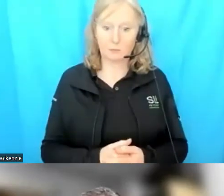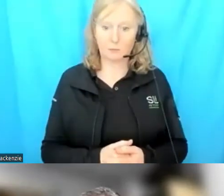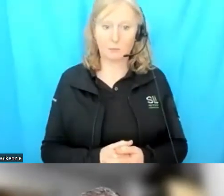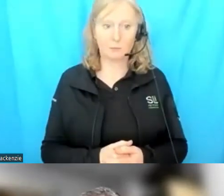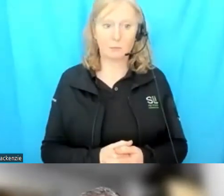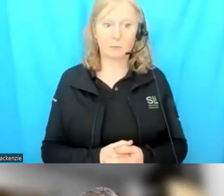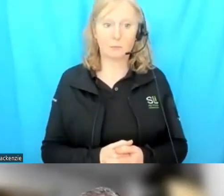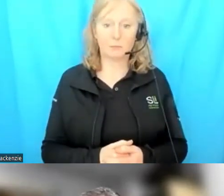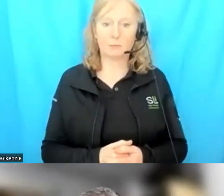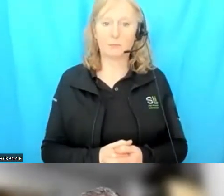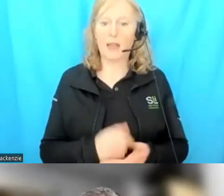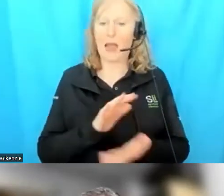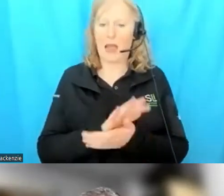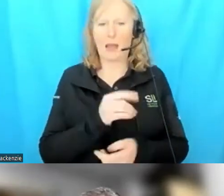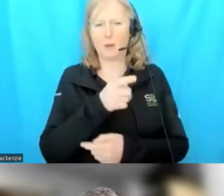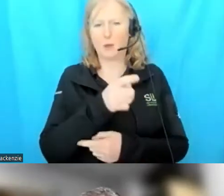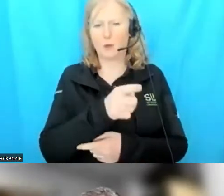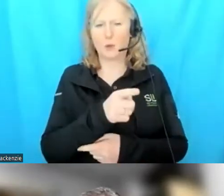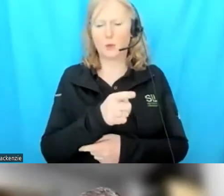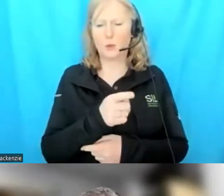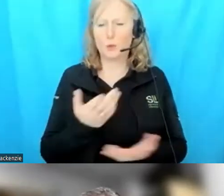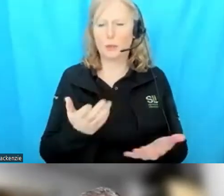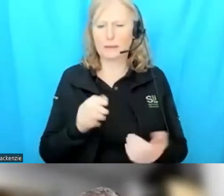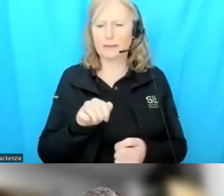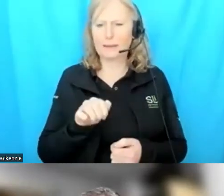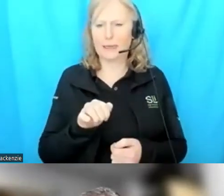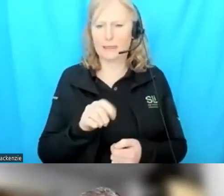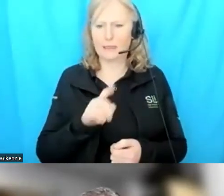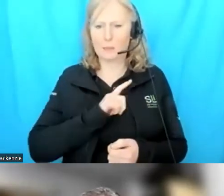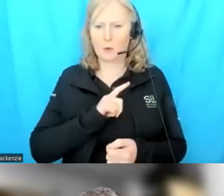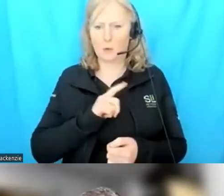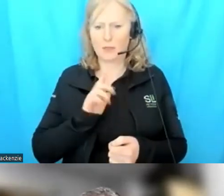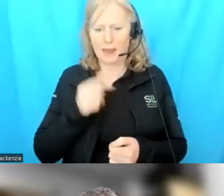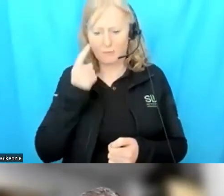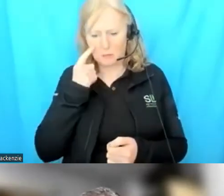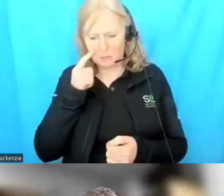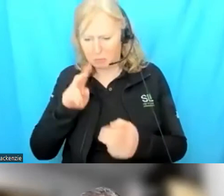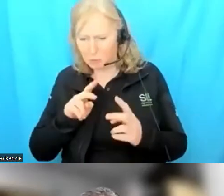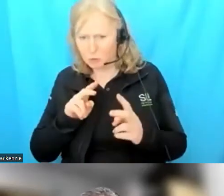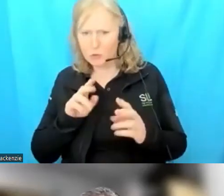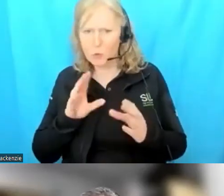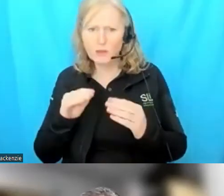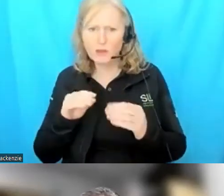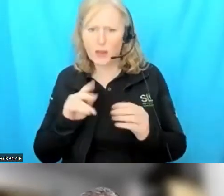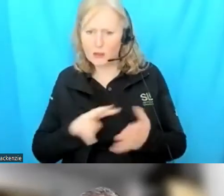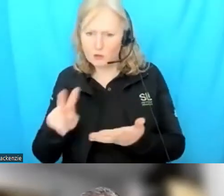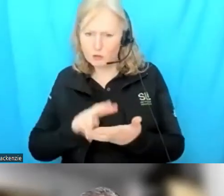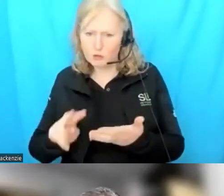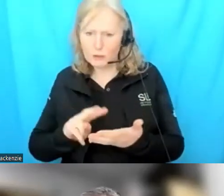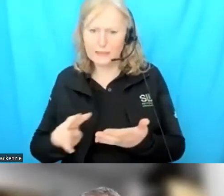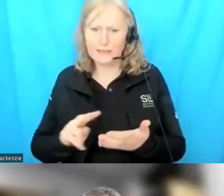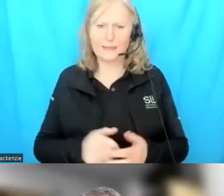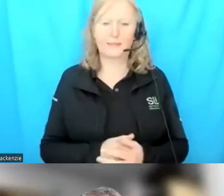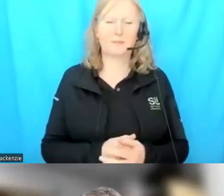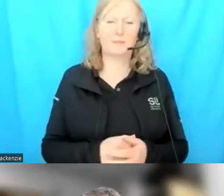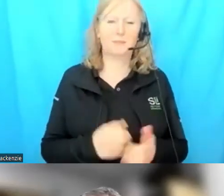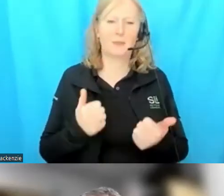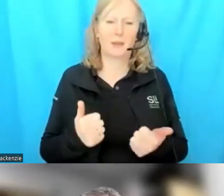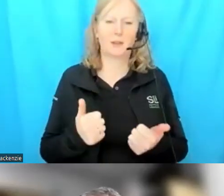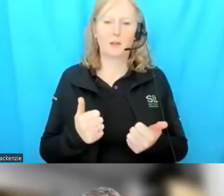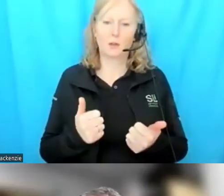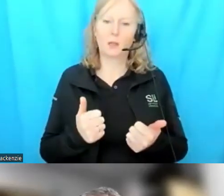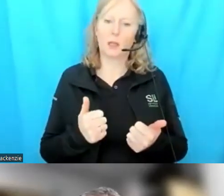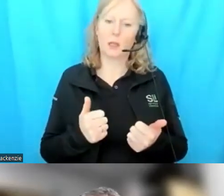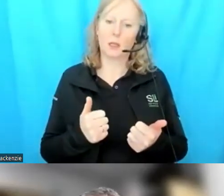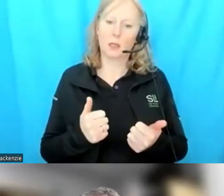I'm quite happy for you to do it because I need to go back into the chat to read them out. No worries at all. Okay, so Claire, Linda